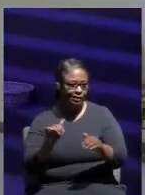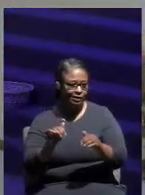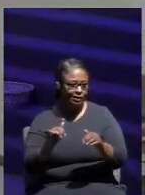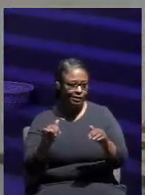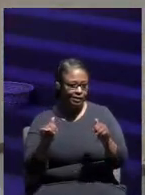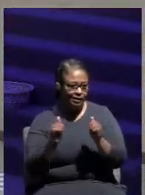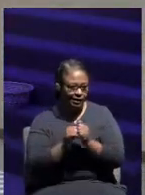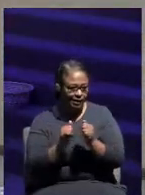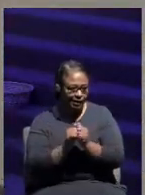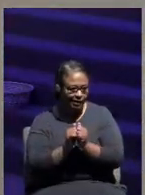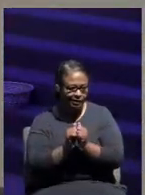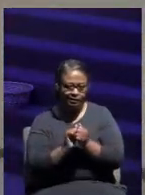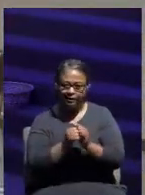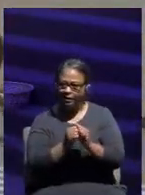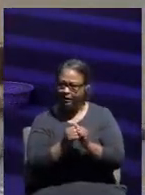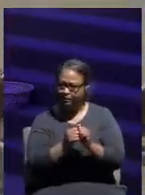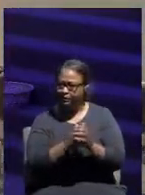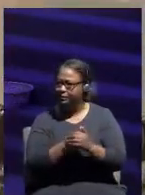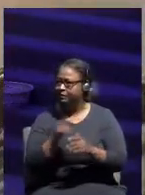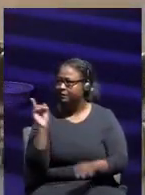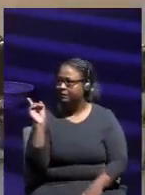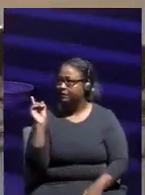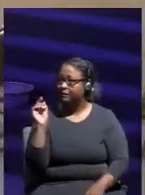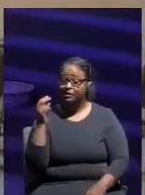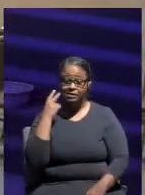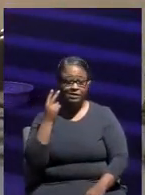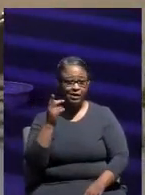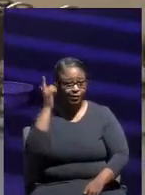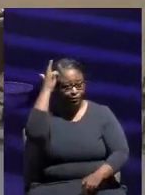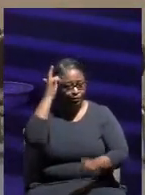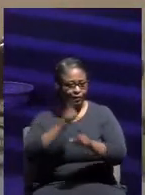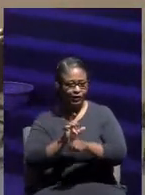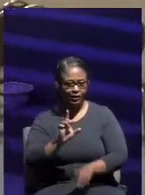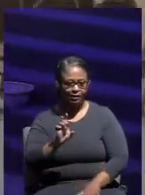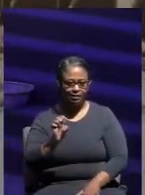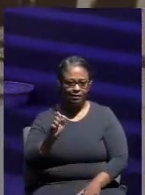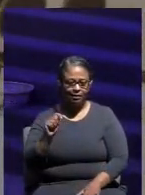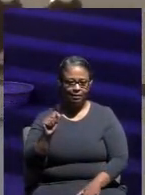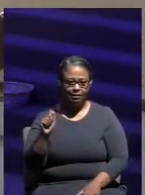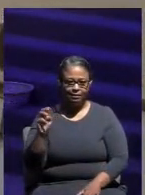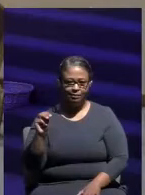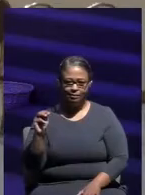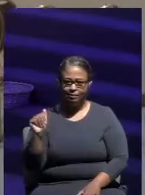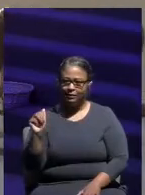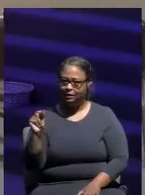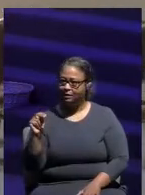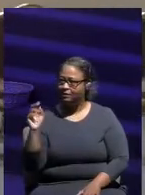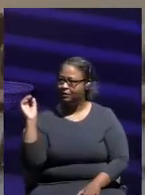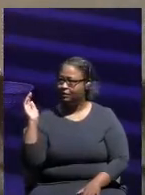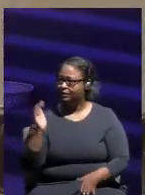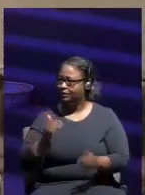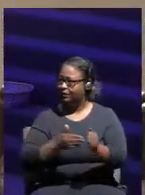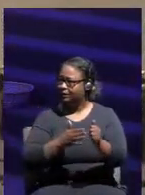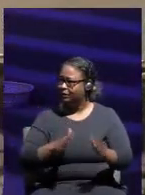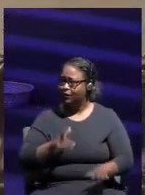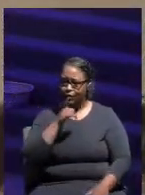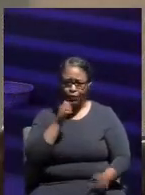group games, and hey, there's Brother Lettman right there, one of our youth leaders. Who's with me?